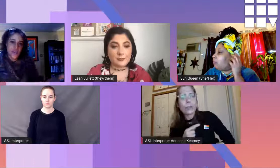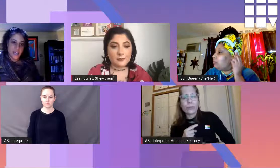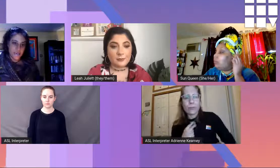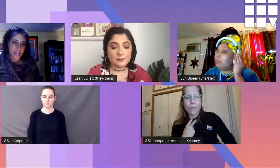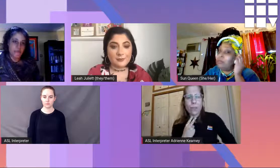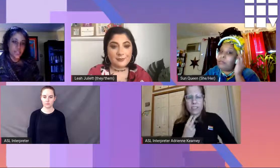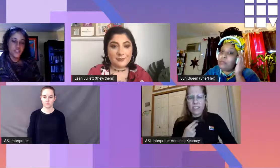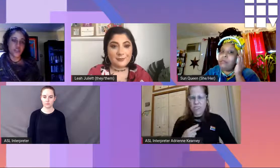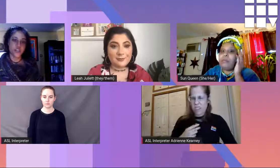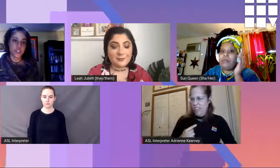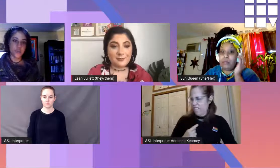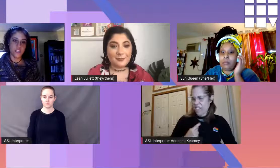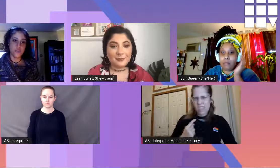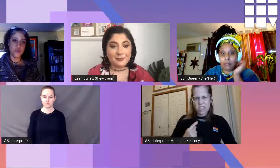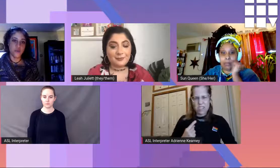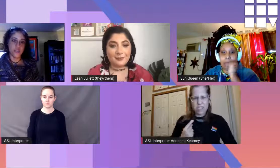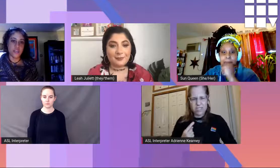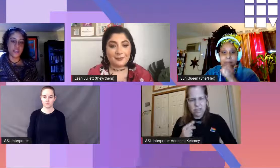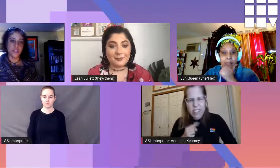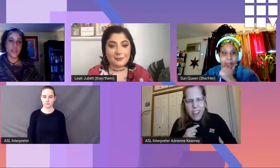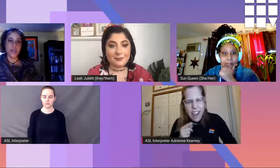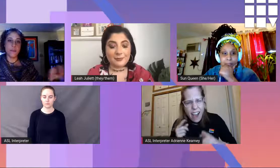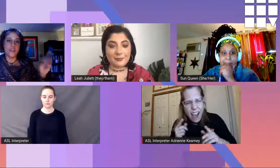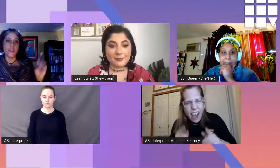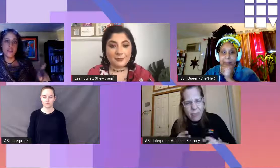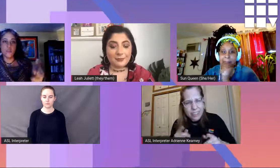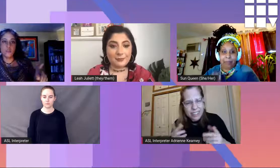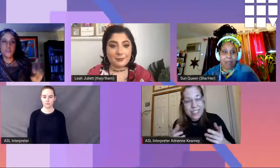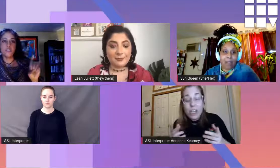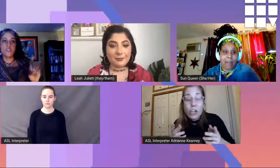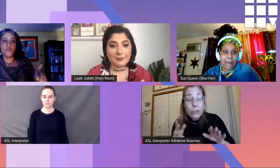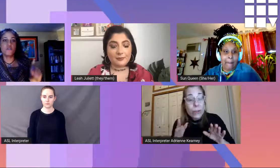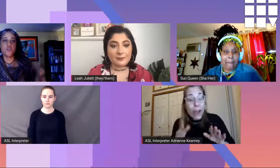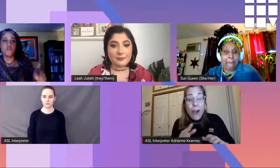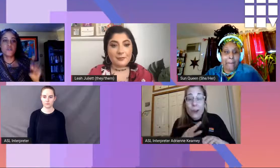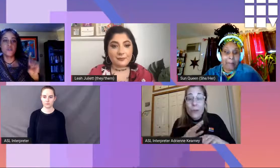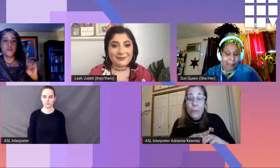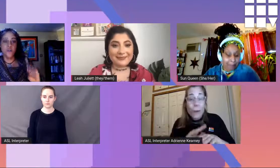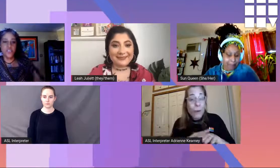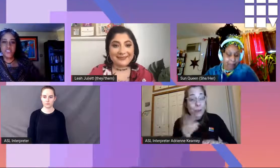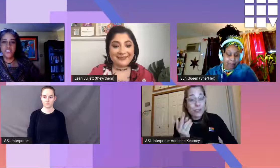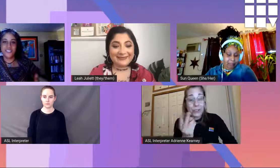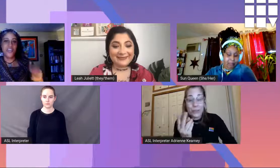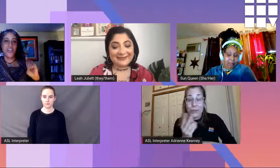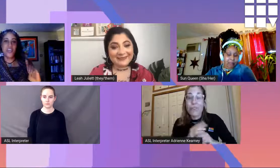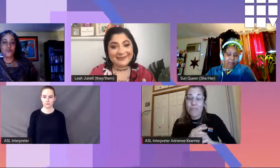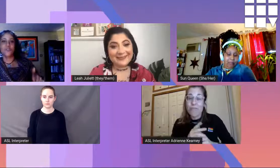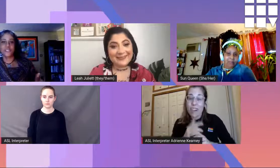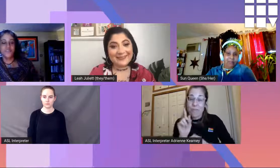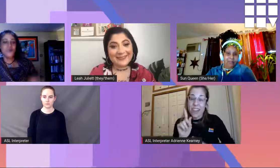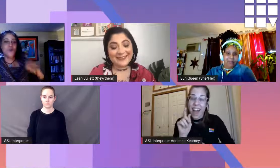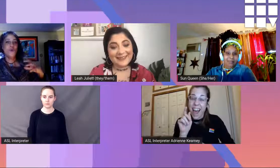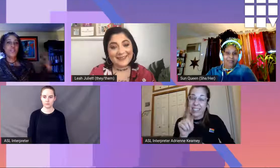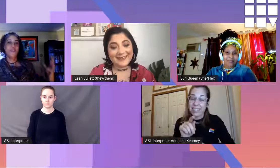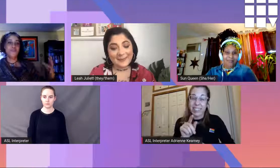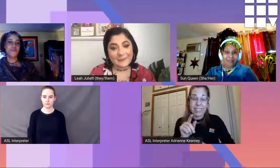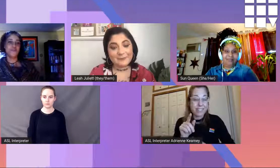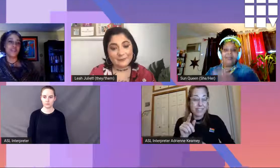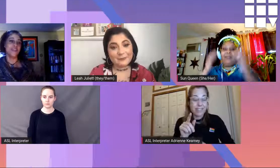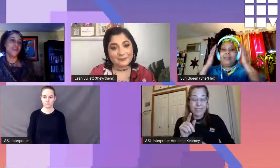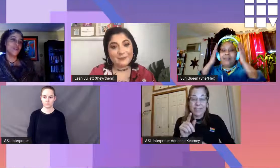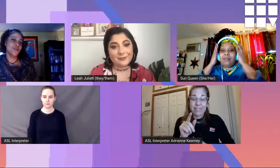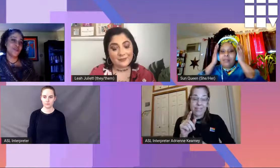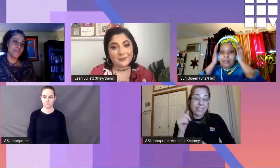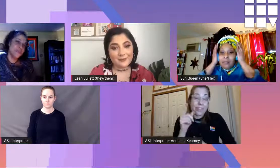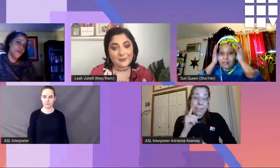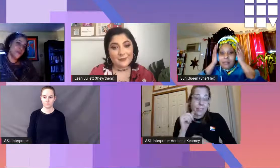so I've made sure to talk to the panelists before we got here, saying I'm going to ask one of the most disrespectful questions that I've ever received. Who gave you your